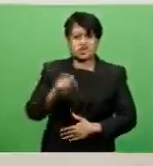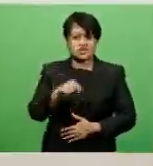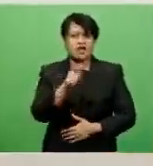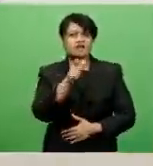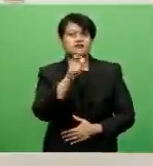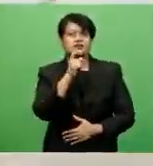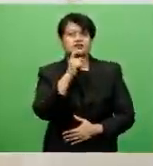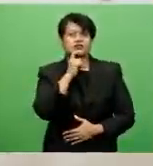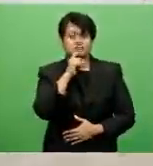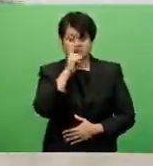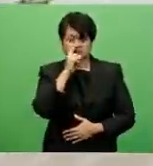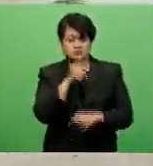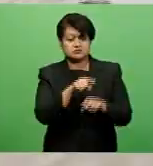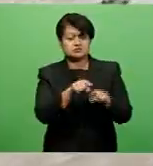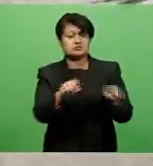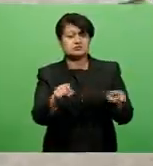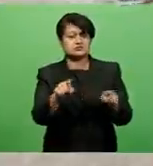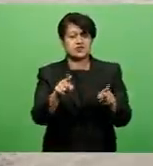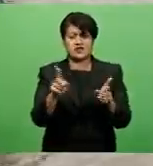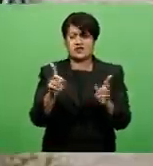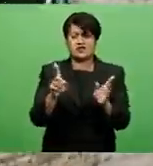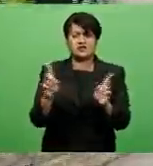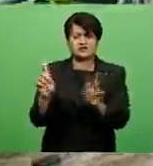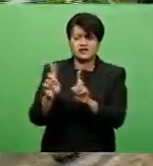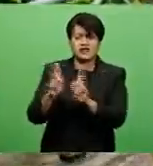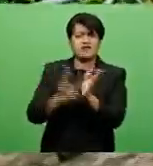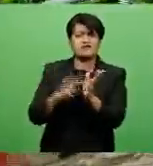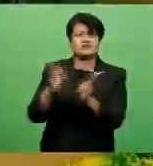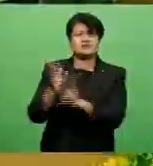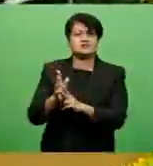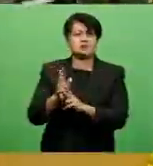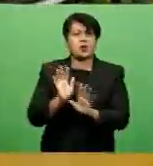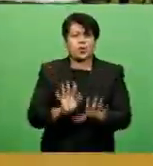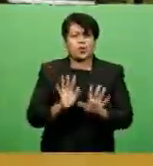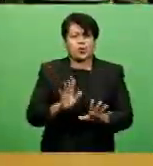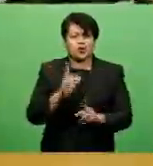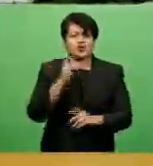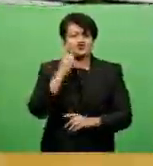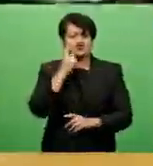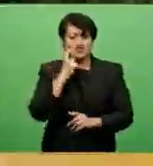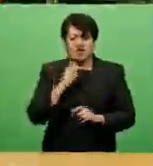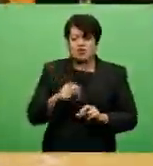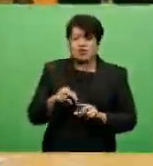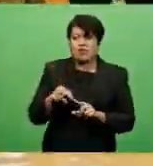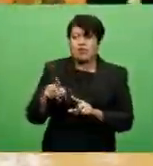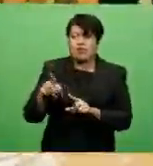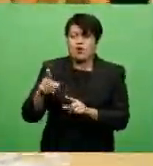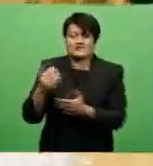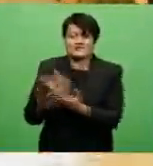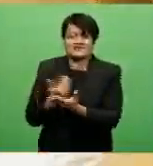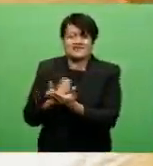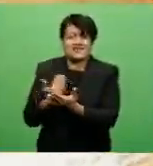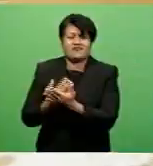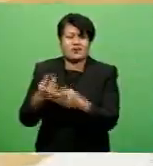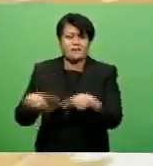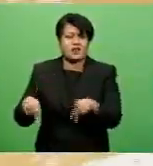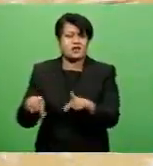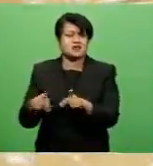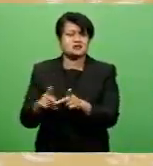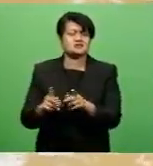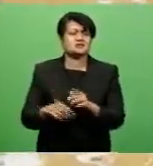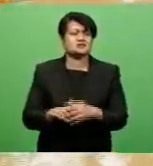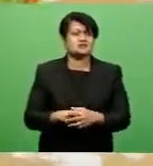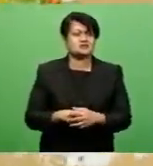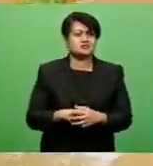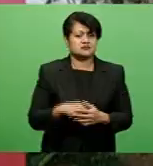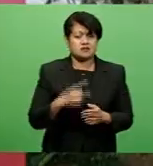and nearby villages are wading through flooded waters, trying to move to safe locations. After this there is spots